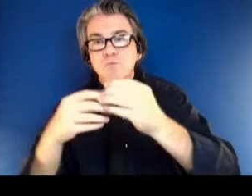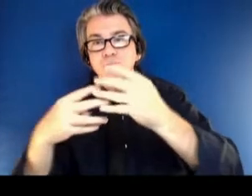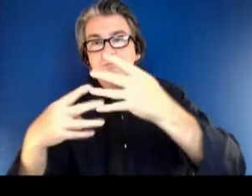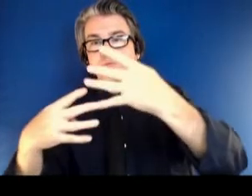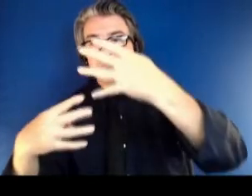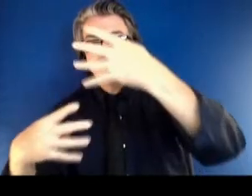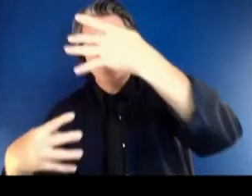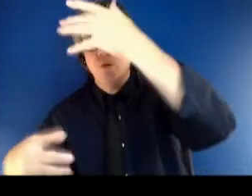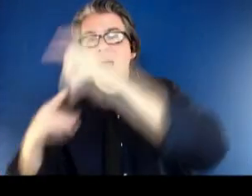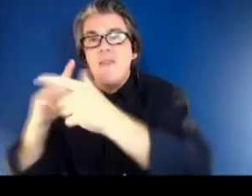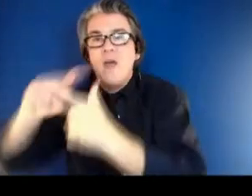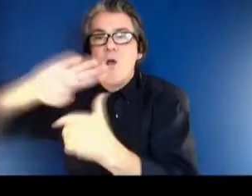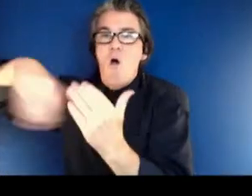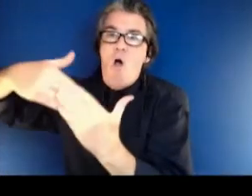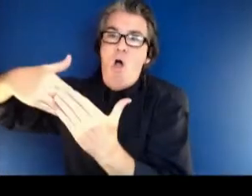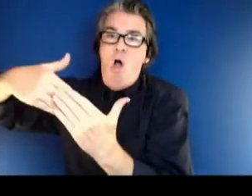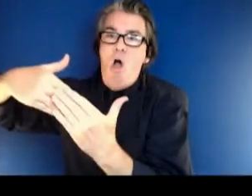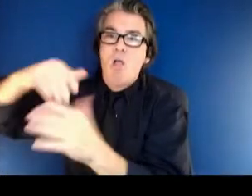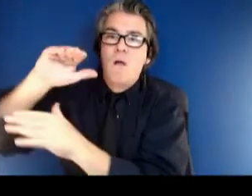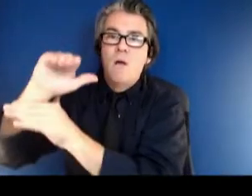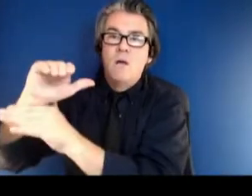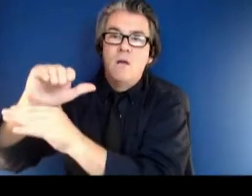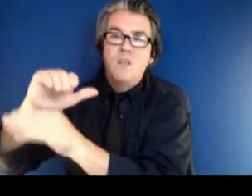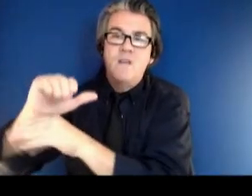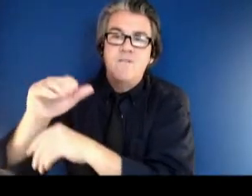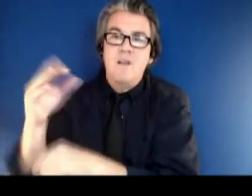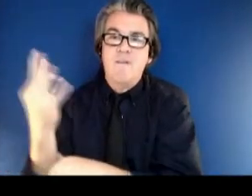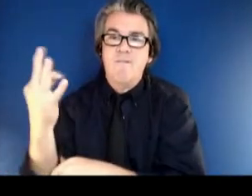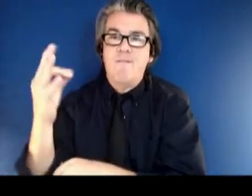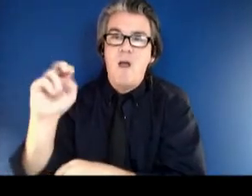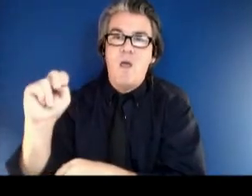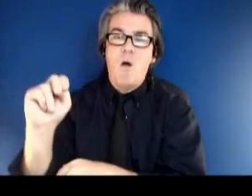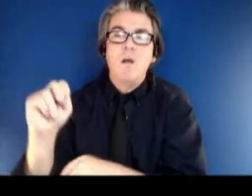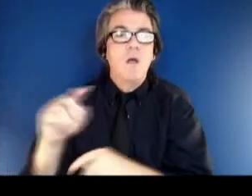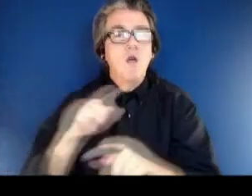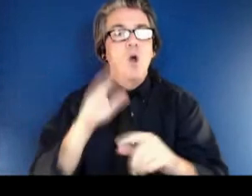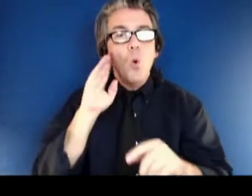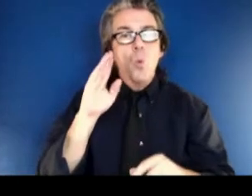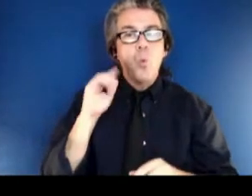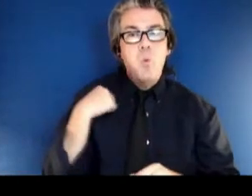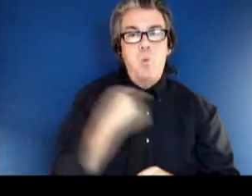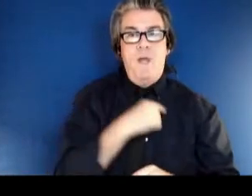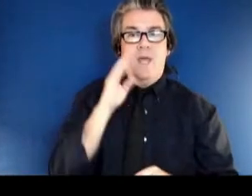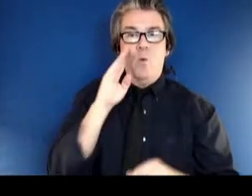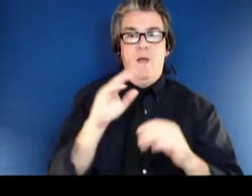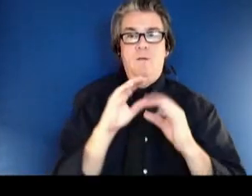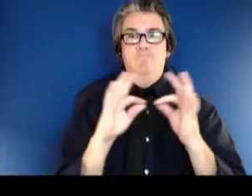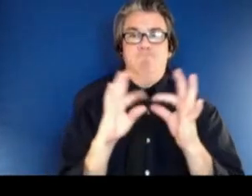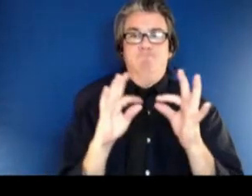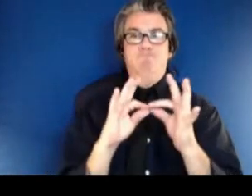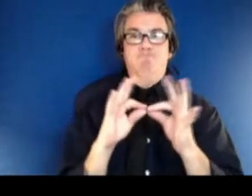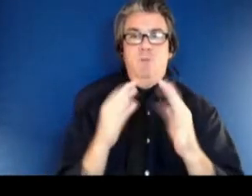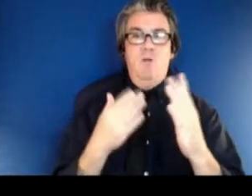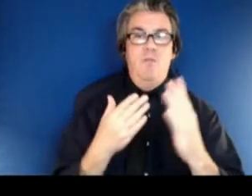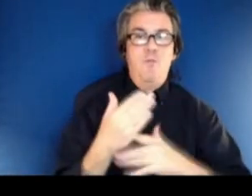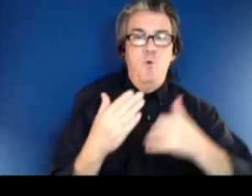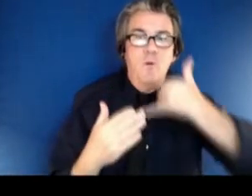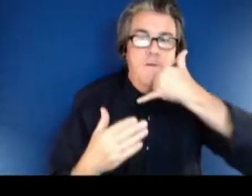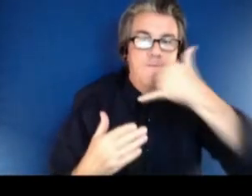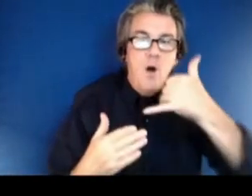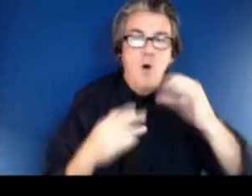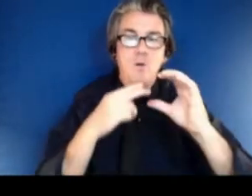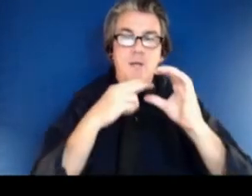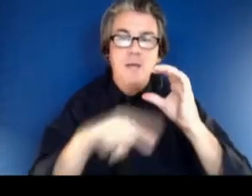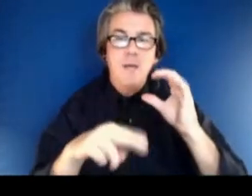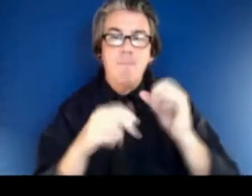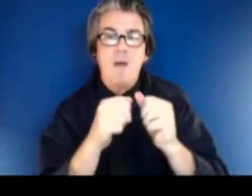with that all clear and the message to our customers to let them know what they can expect. Once that message goes out, we will have